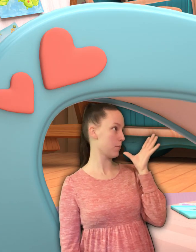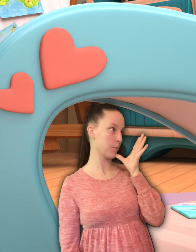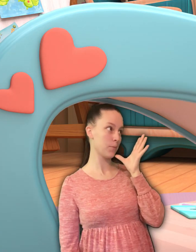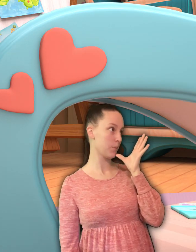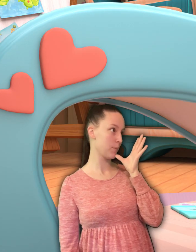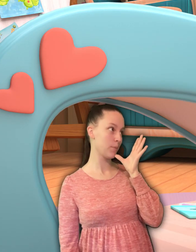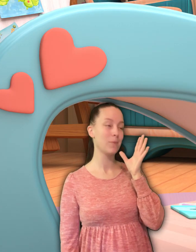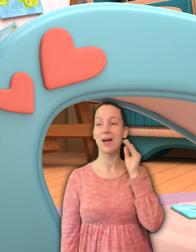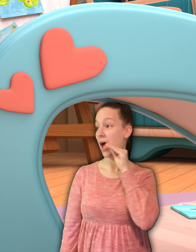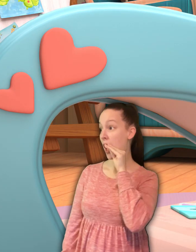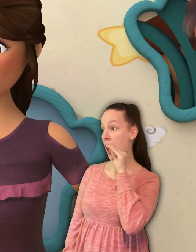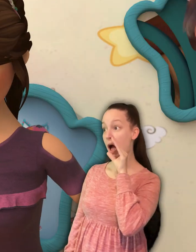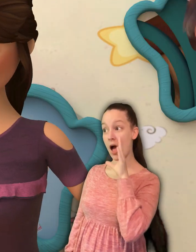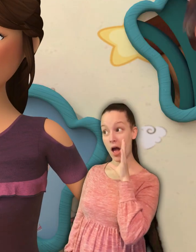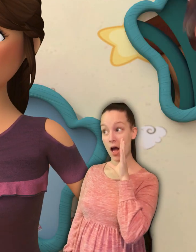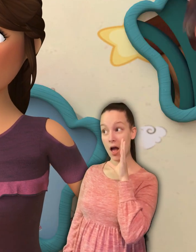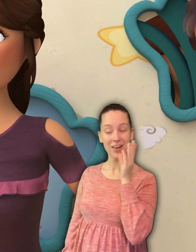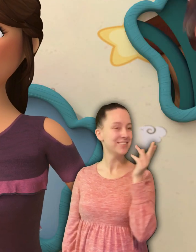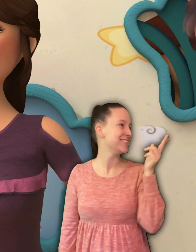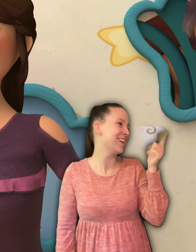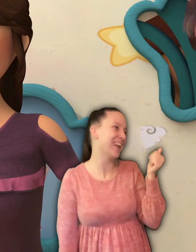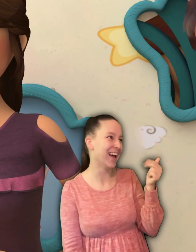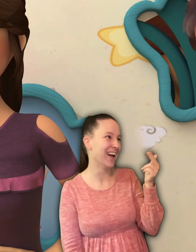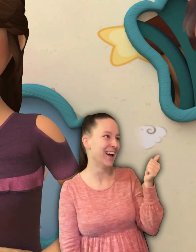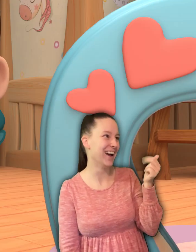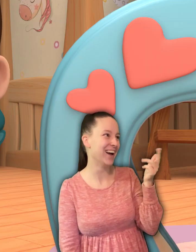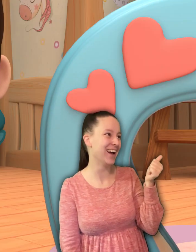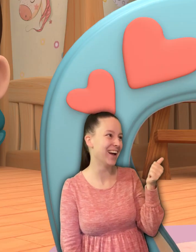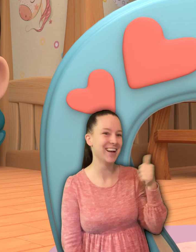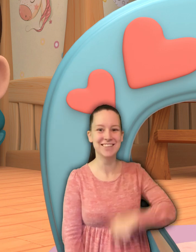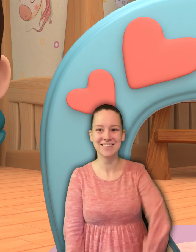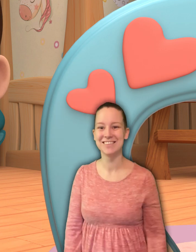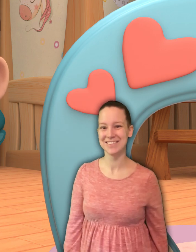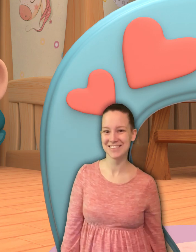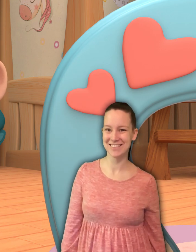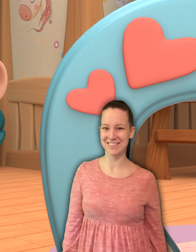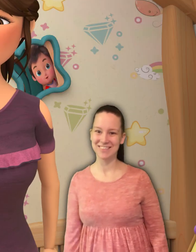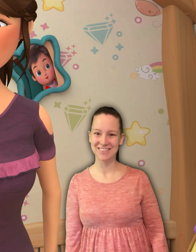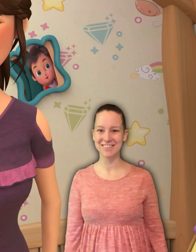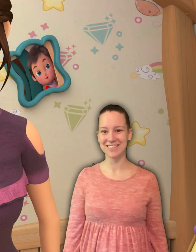lies open your mouth